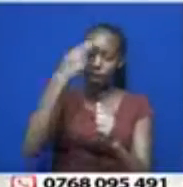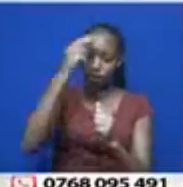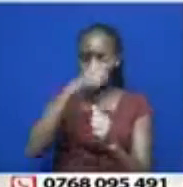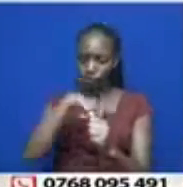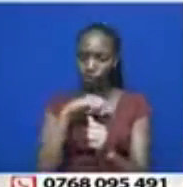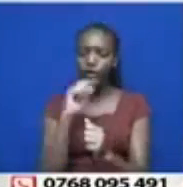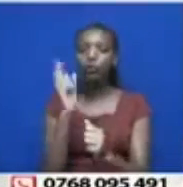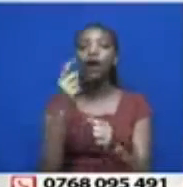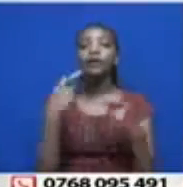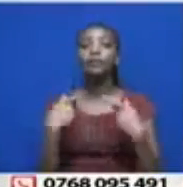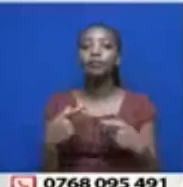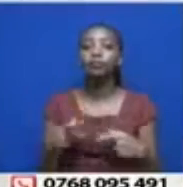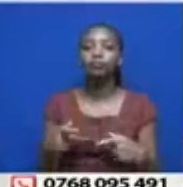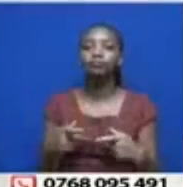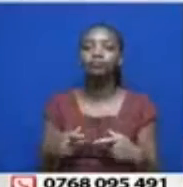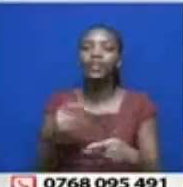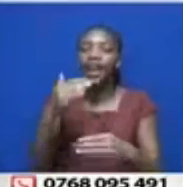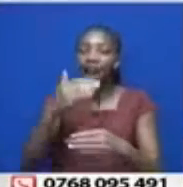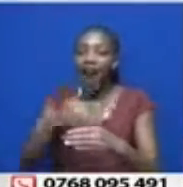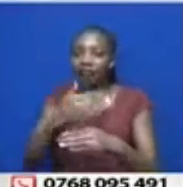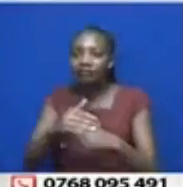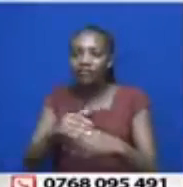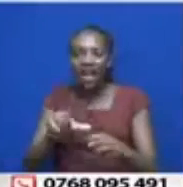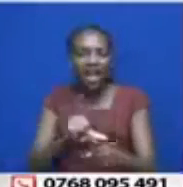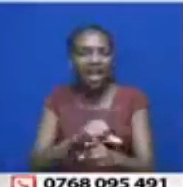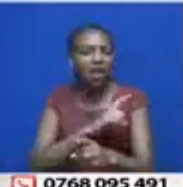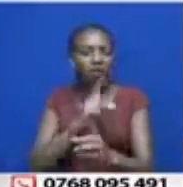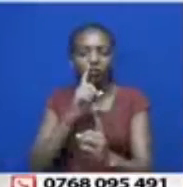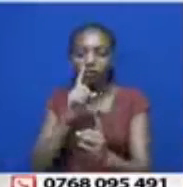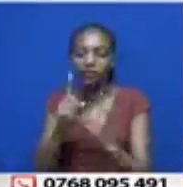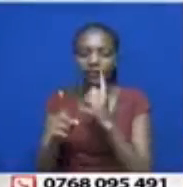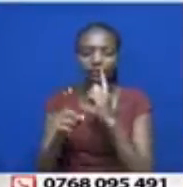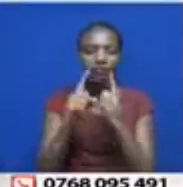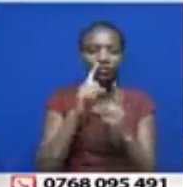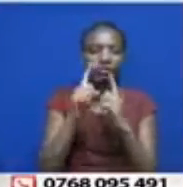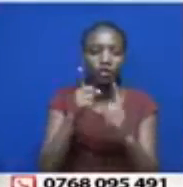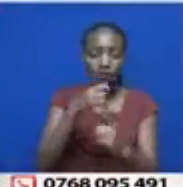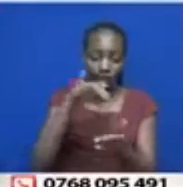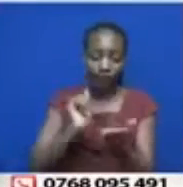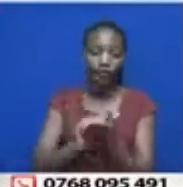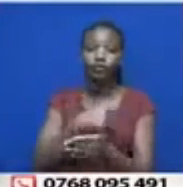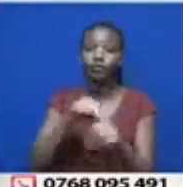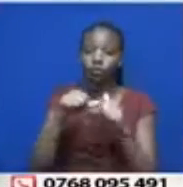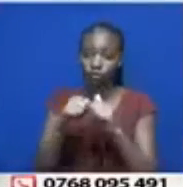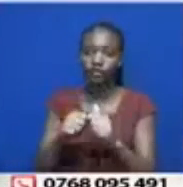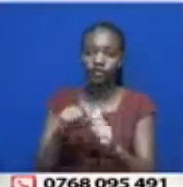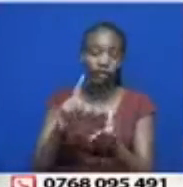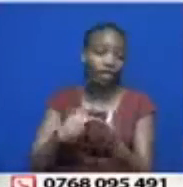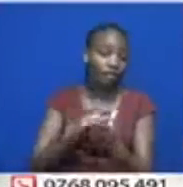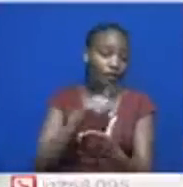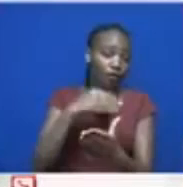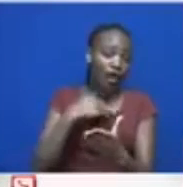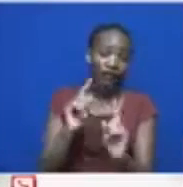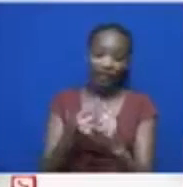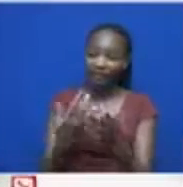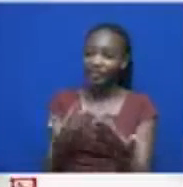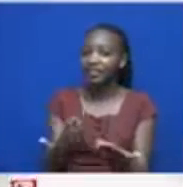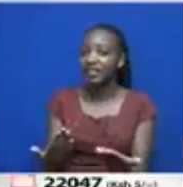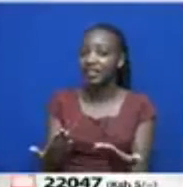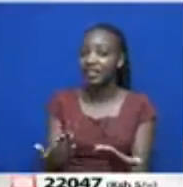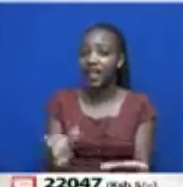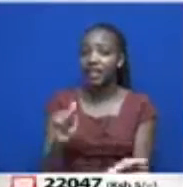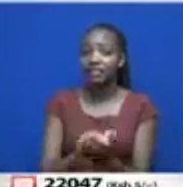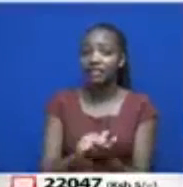people. So after lengthy discussions, which we have said we will continue, there were a number of issues that